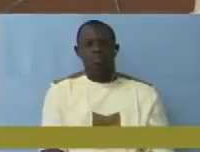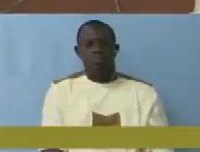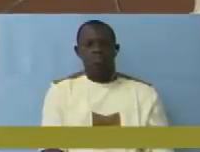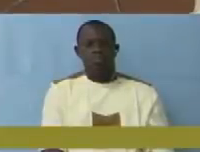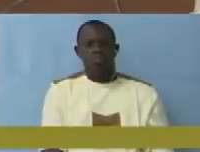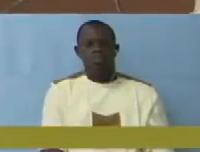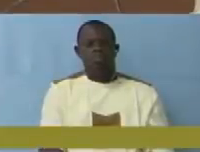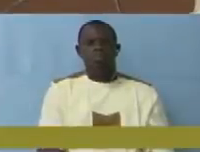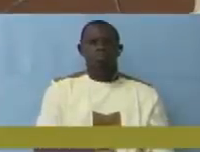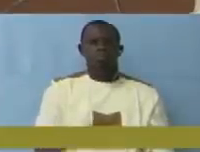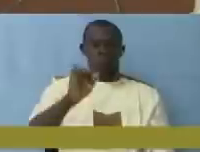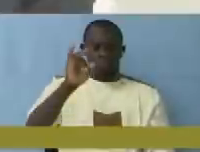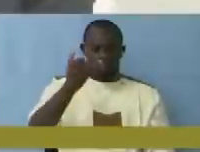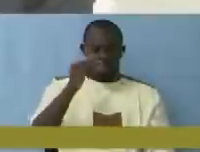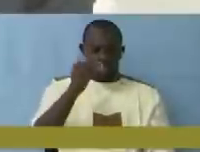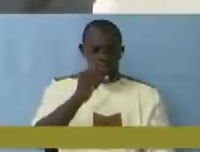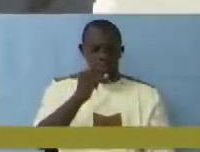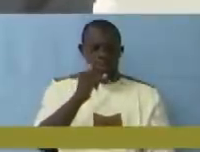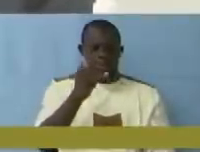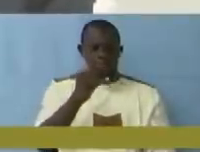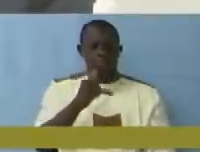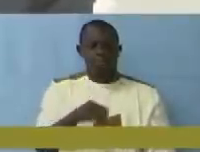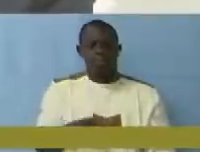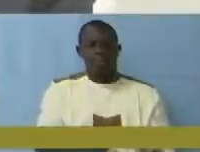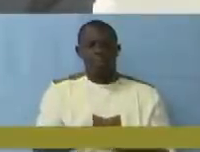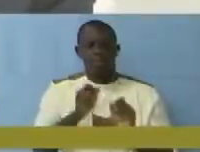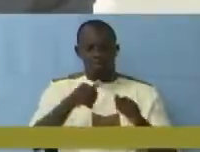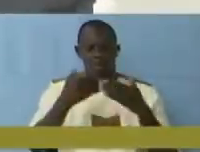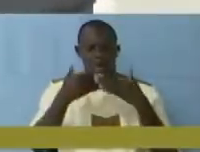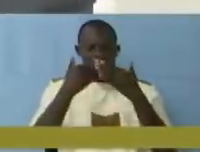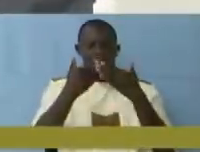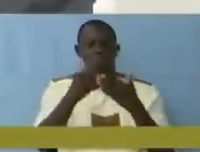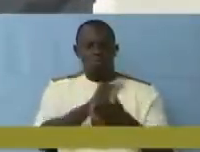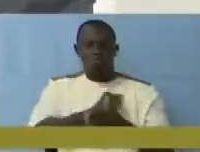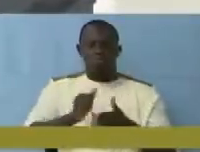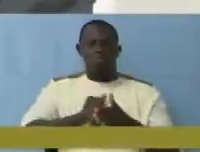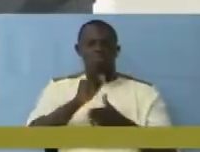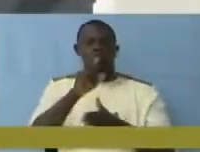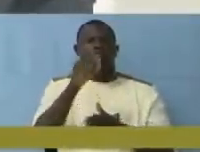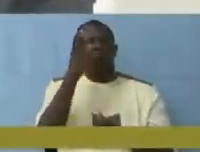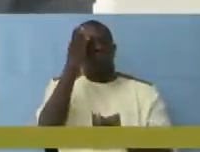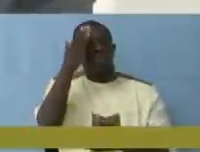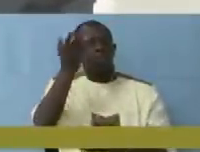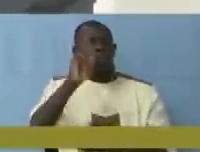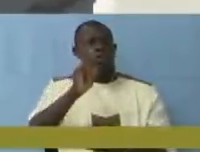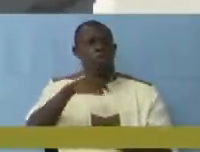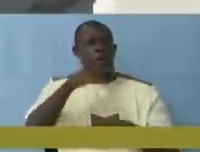Yes, sir. Can you tell us what you know about it? Let